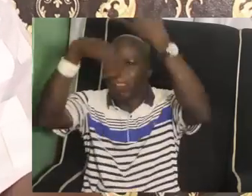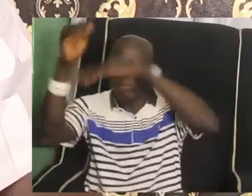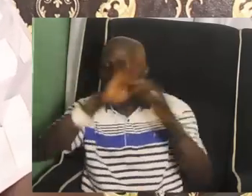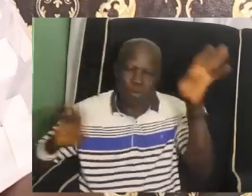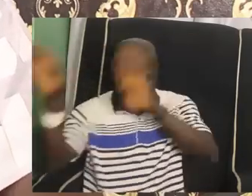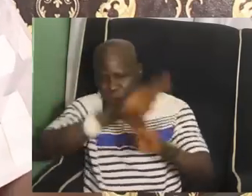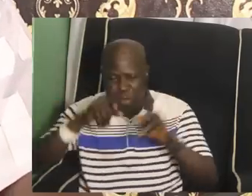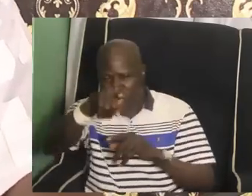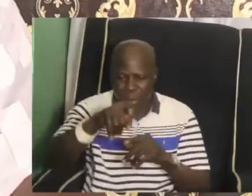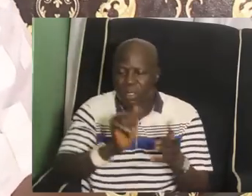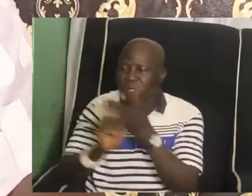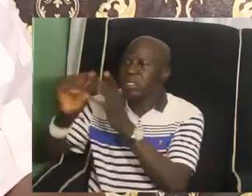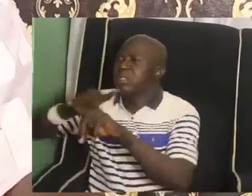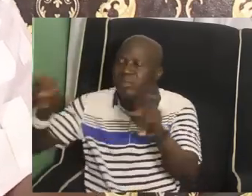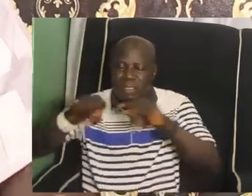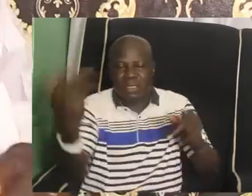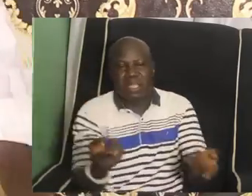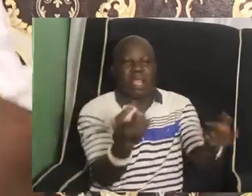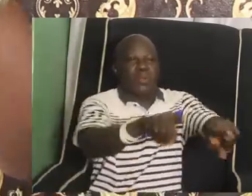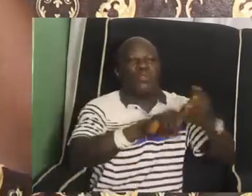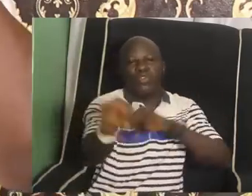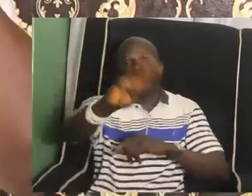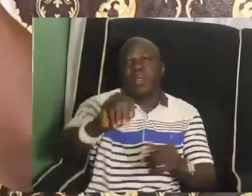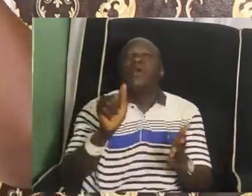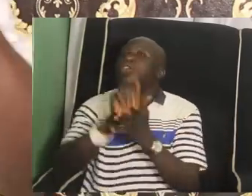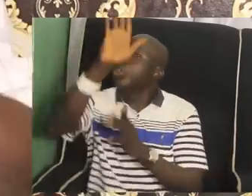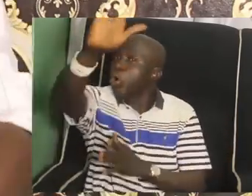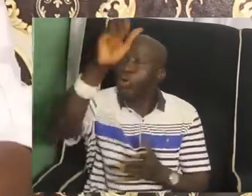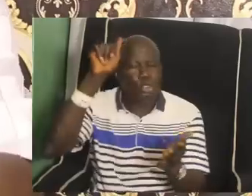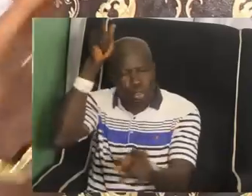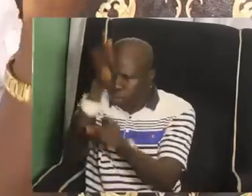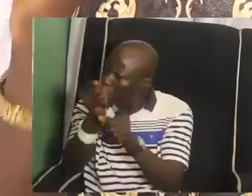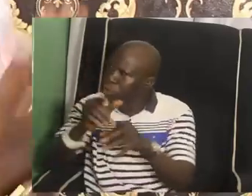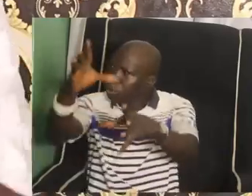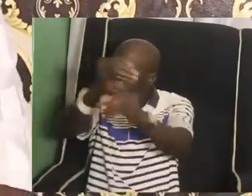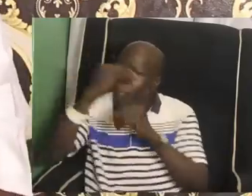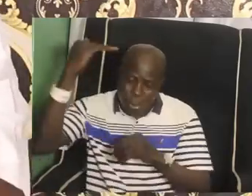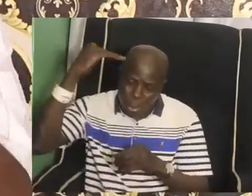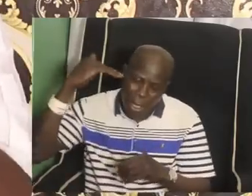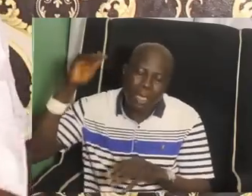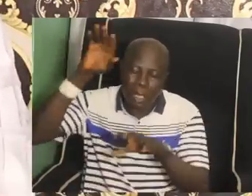will torment them. You man jo won lenu. Different thing we are put to them. O teri re ko de da o ro so ri e.